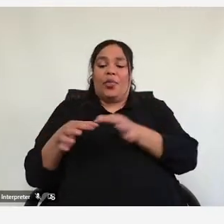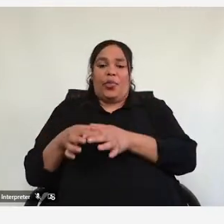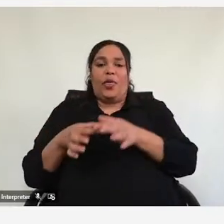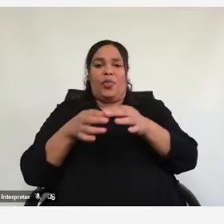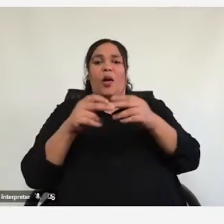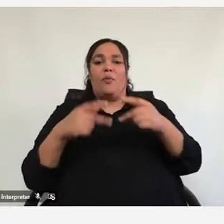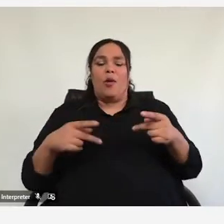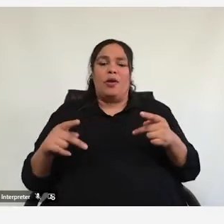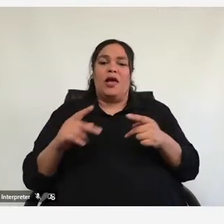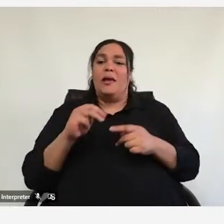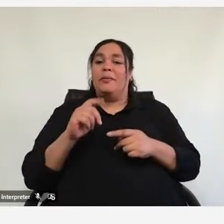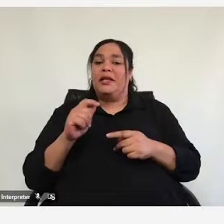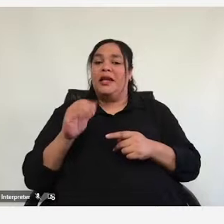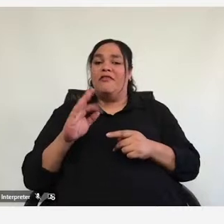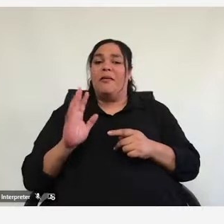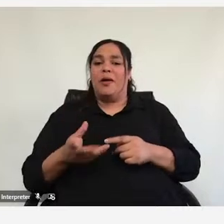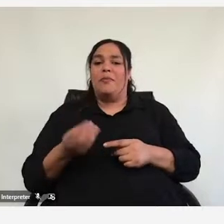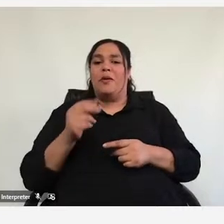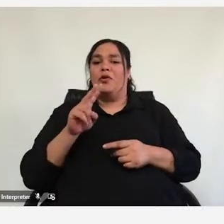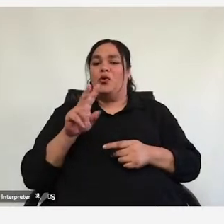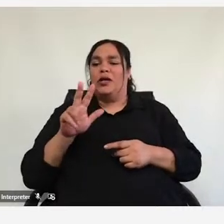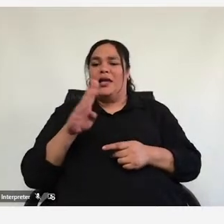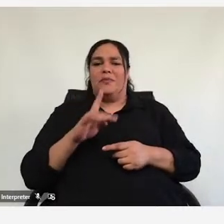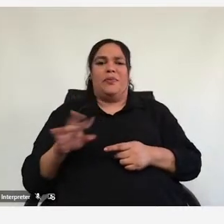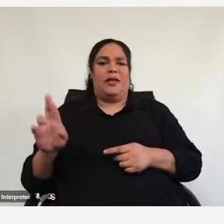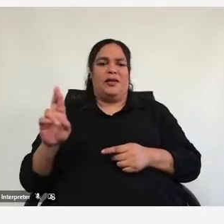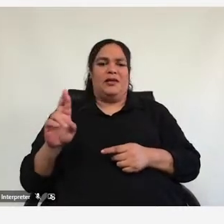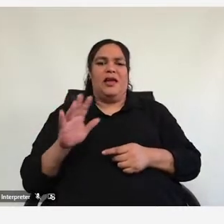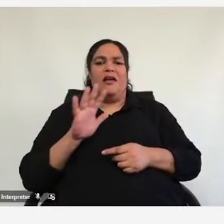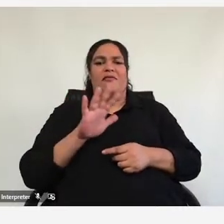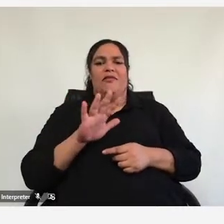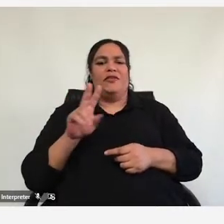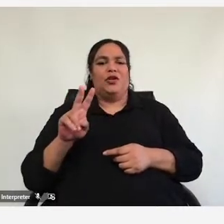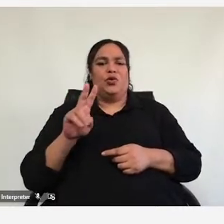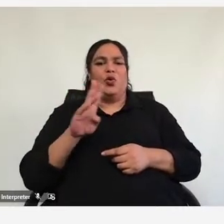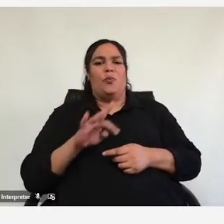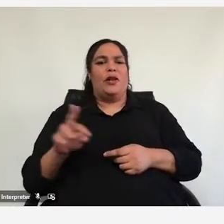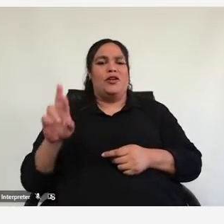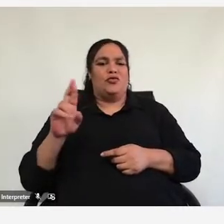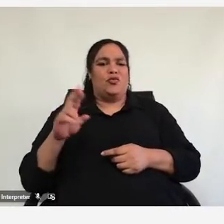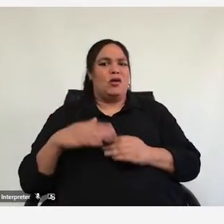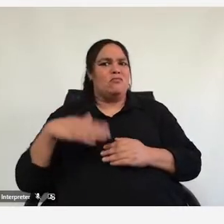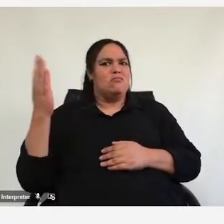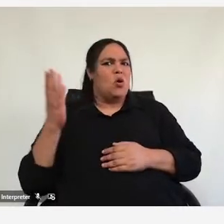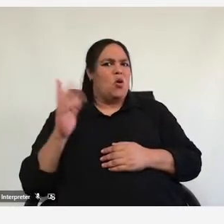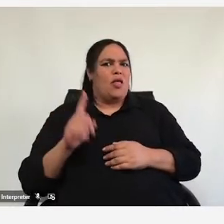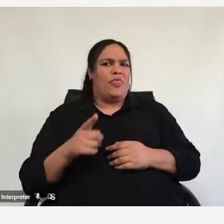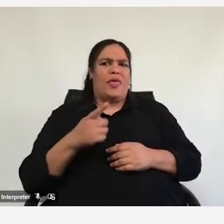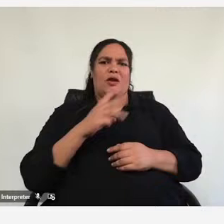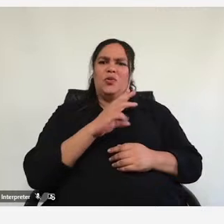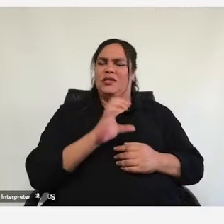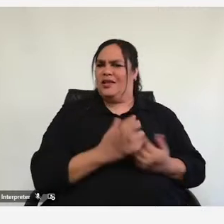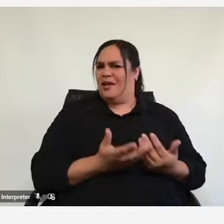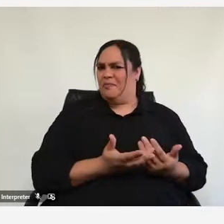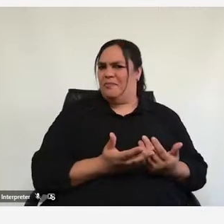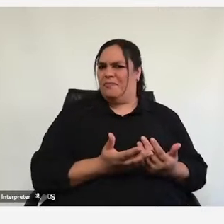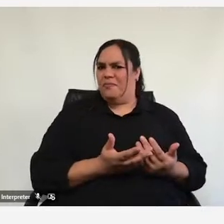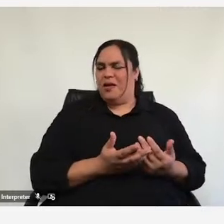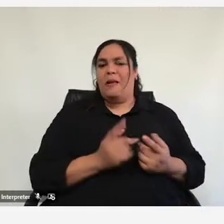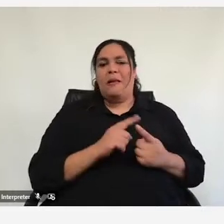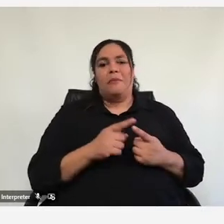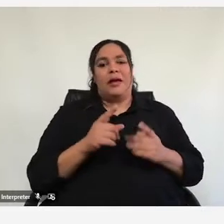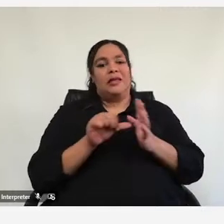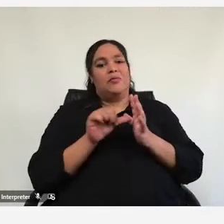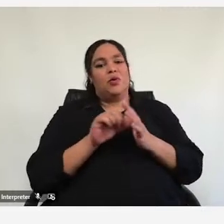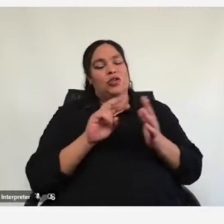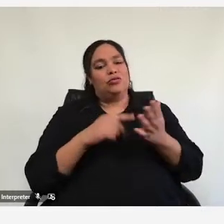over the MTEP will receive 28 billion and 52 billion rand more than the Western Cape. A fundamental